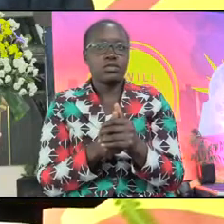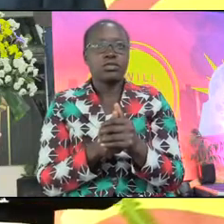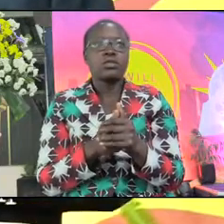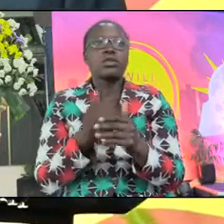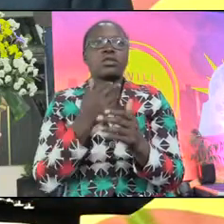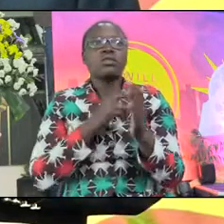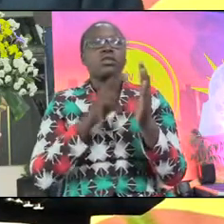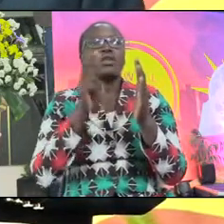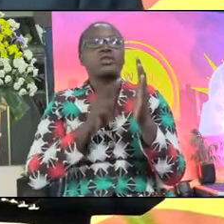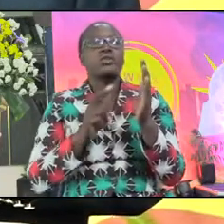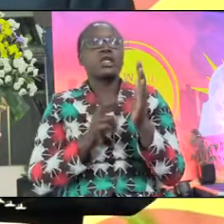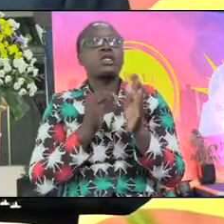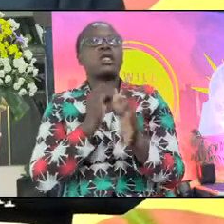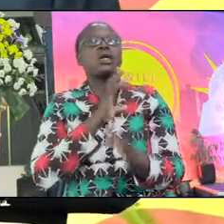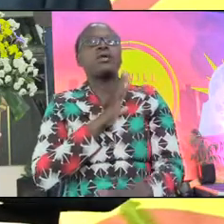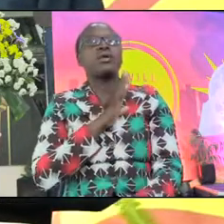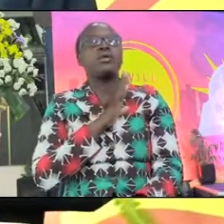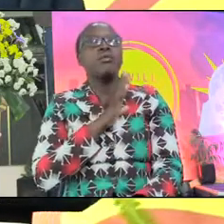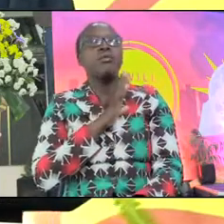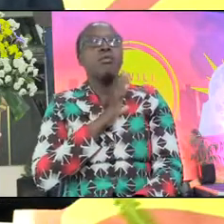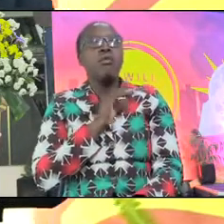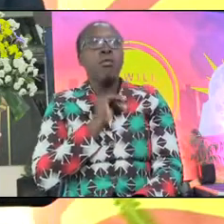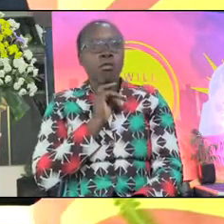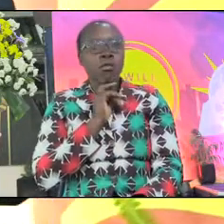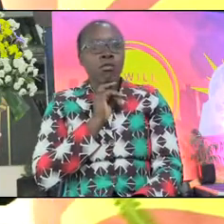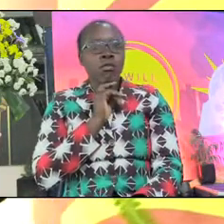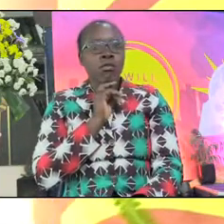I'd like to read in your hearing